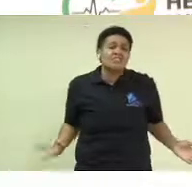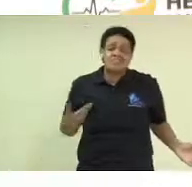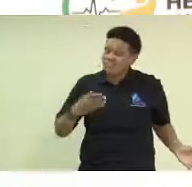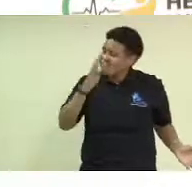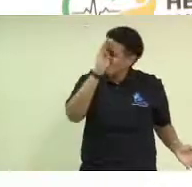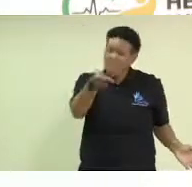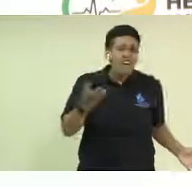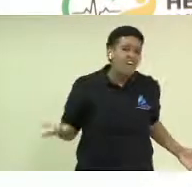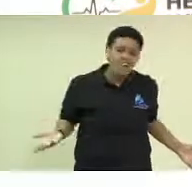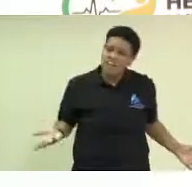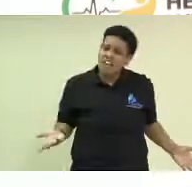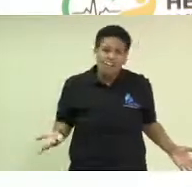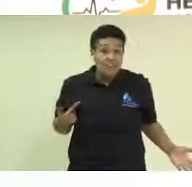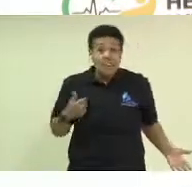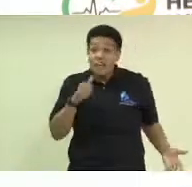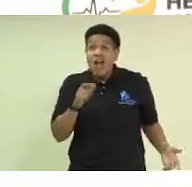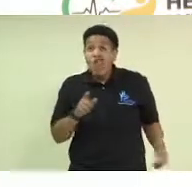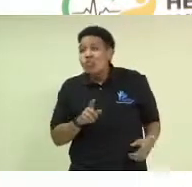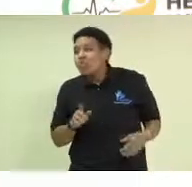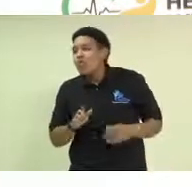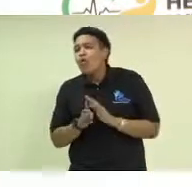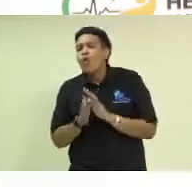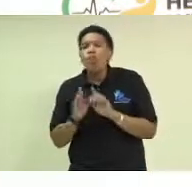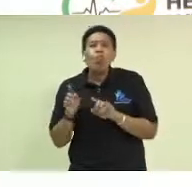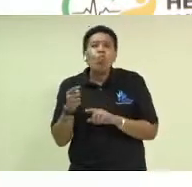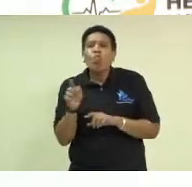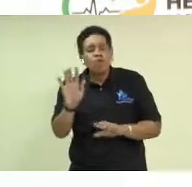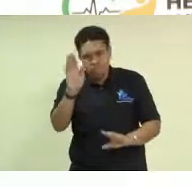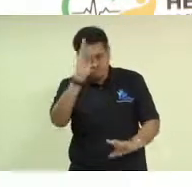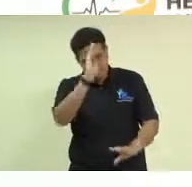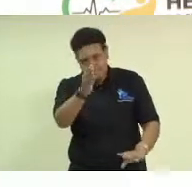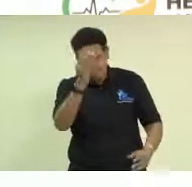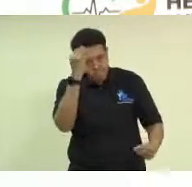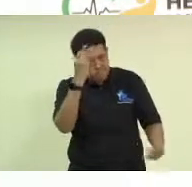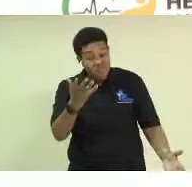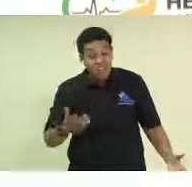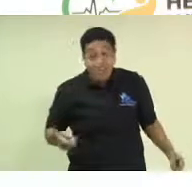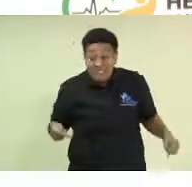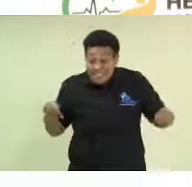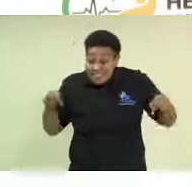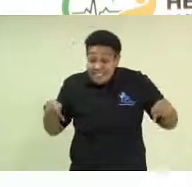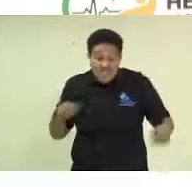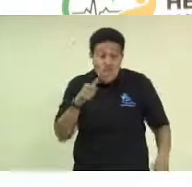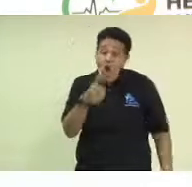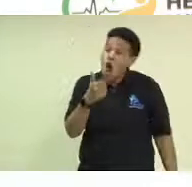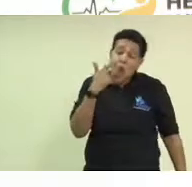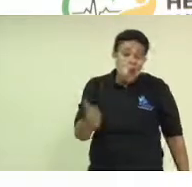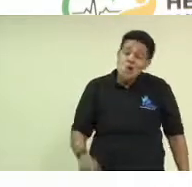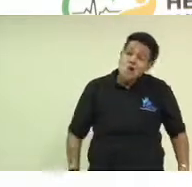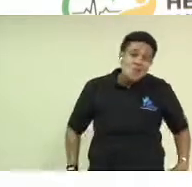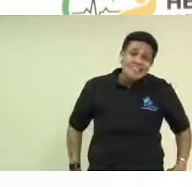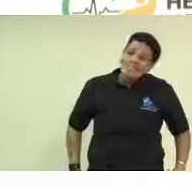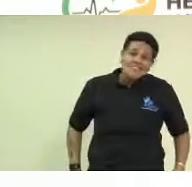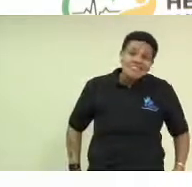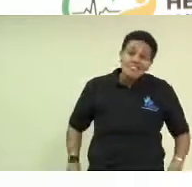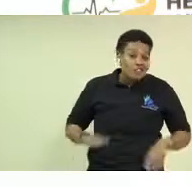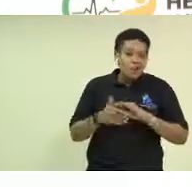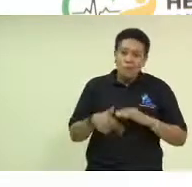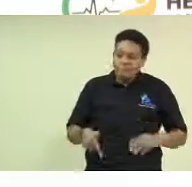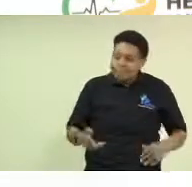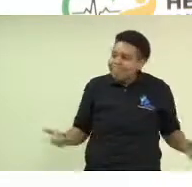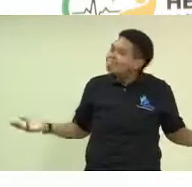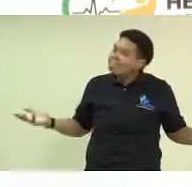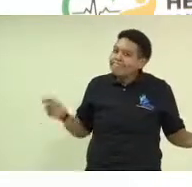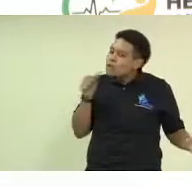direct, which we need to be, and transparent. This is not good for the country, and as